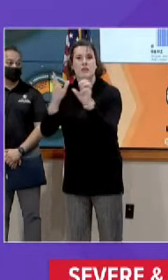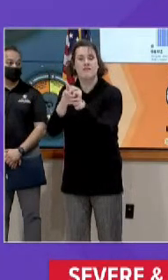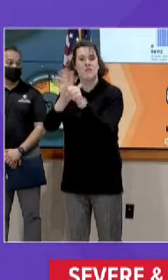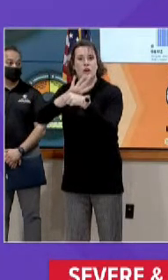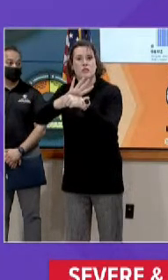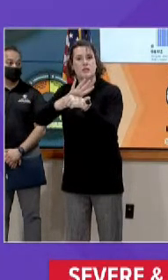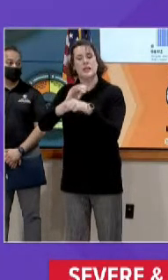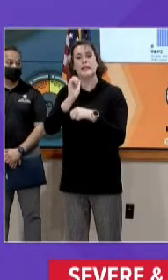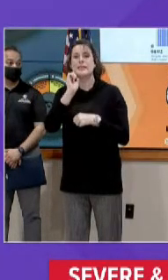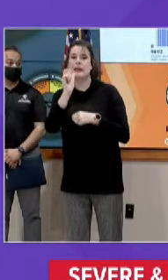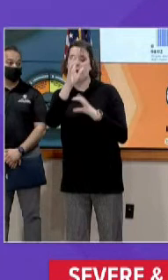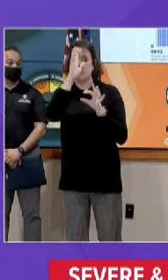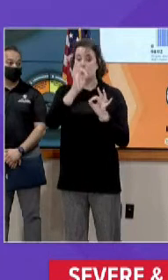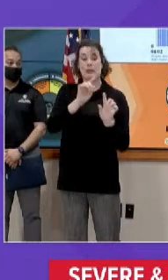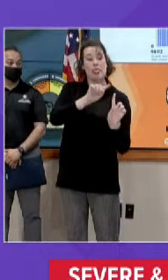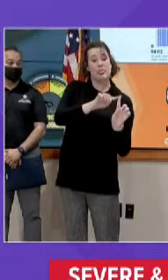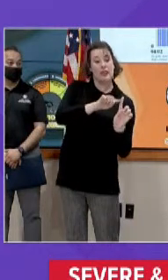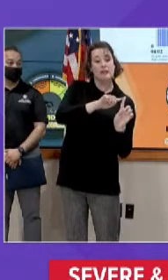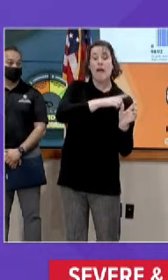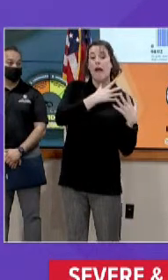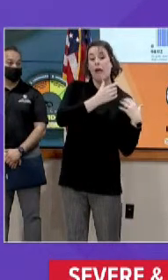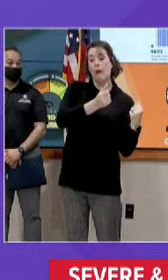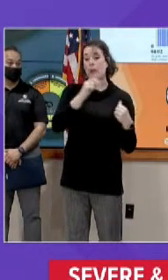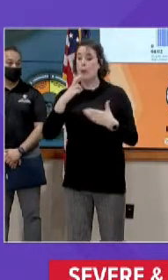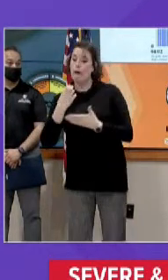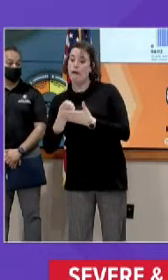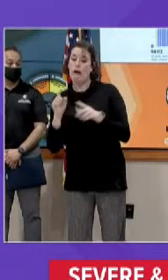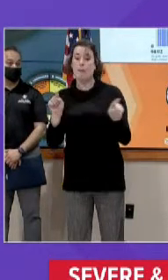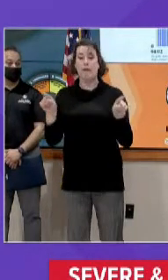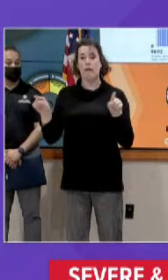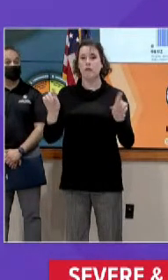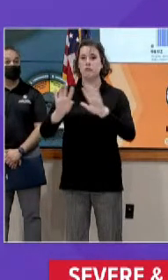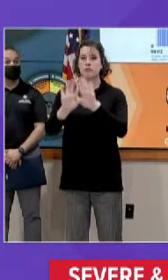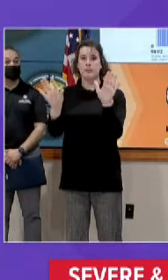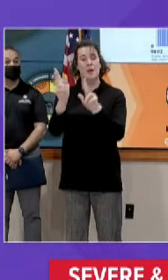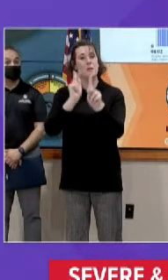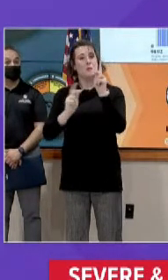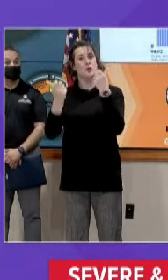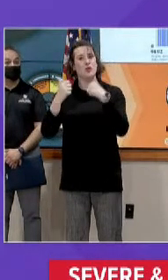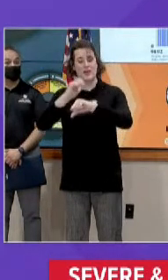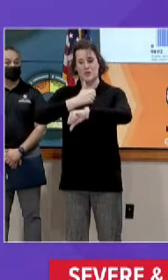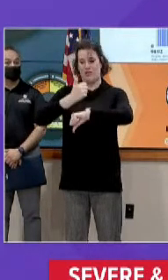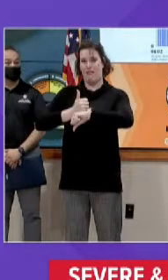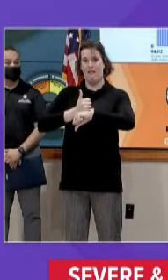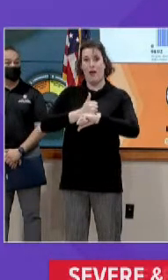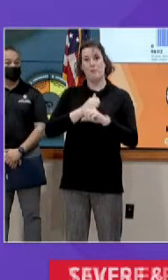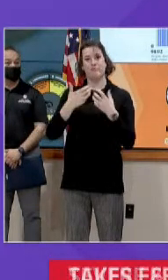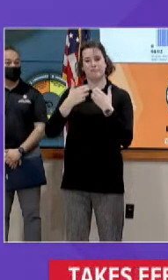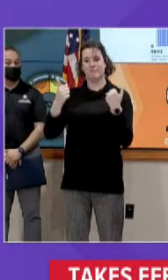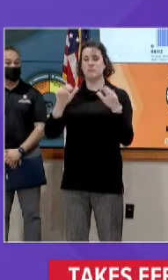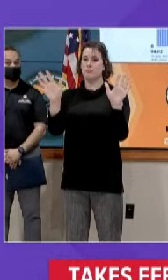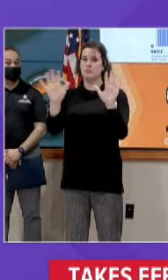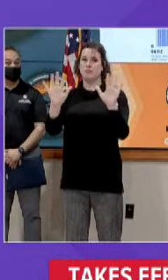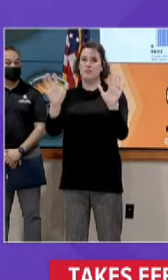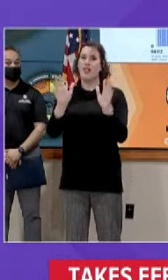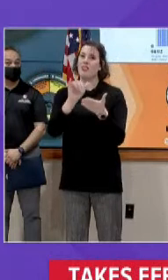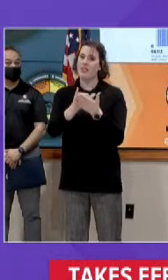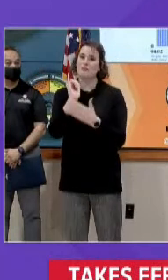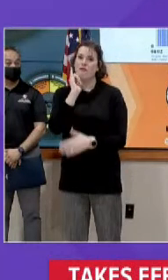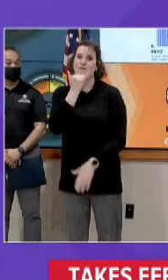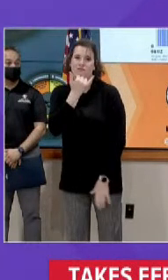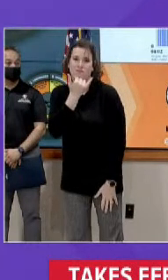between health and the economy. Simply setting it up the way some folks are attempting to do is a false dichotomy and is